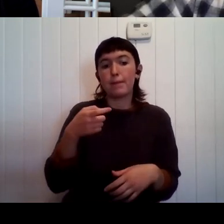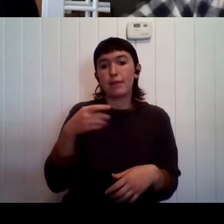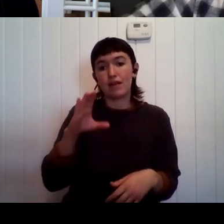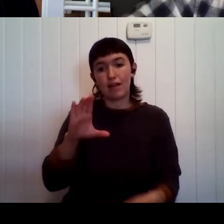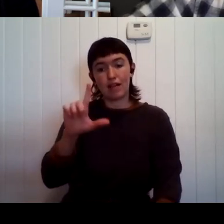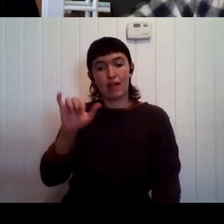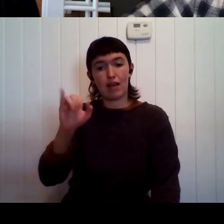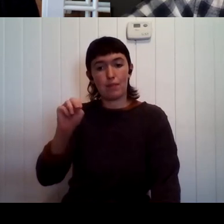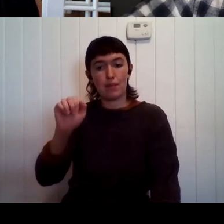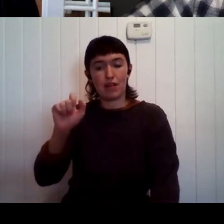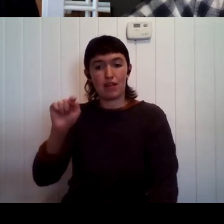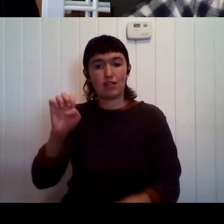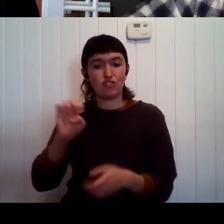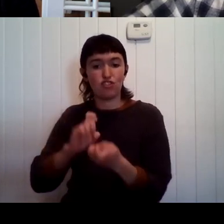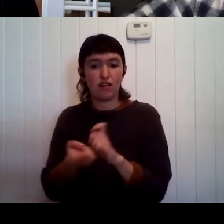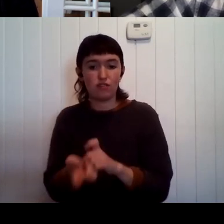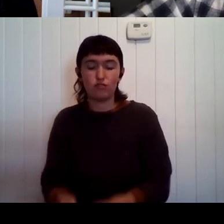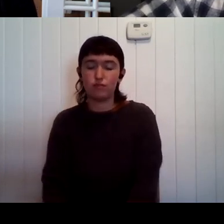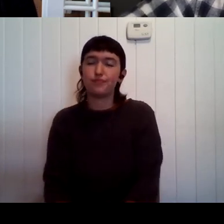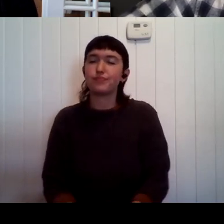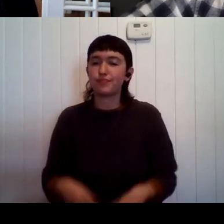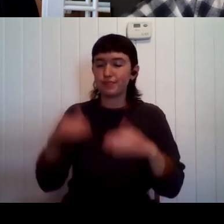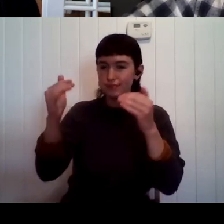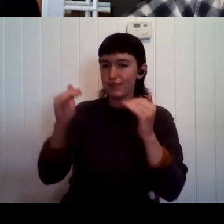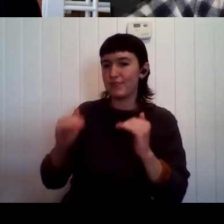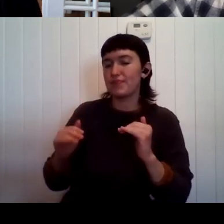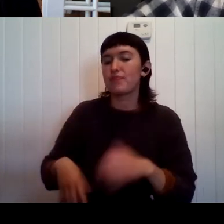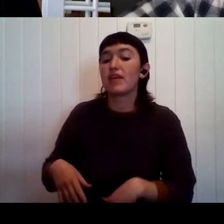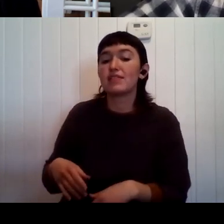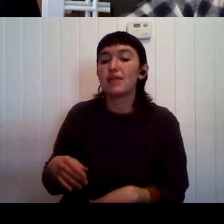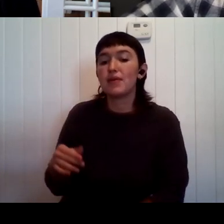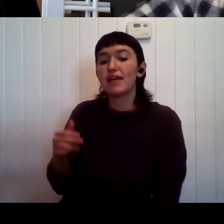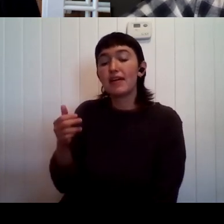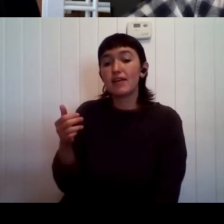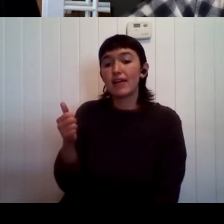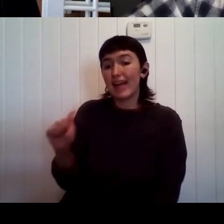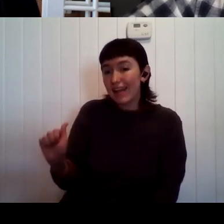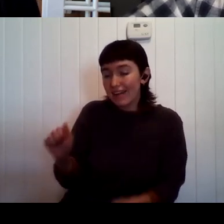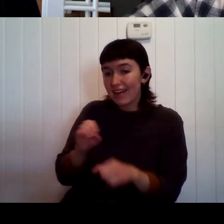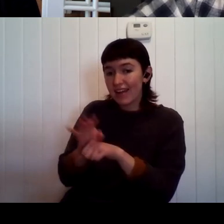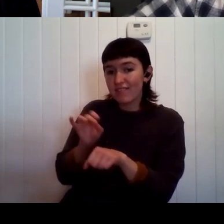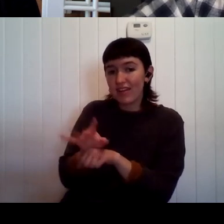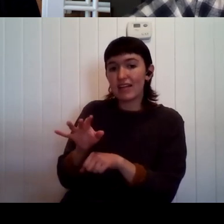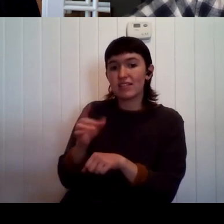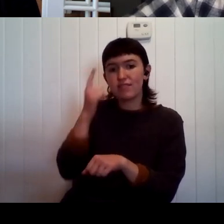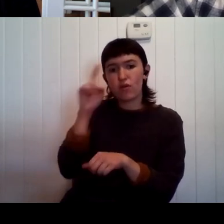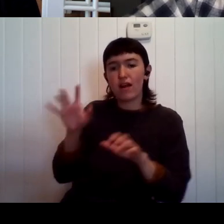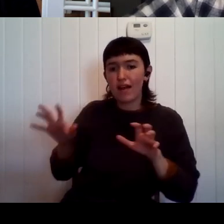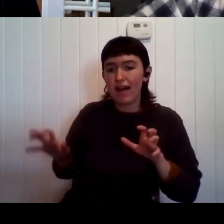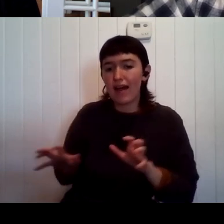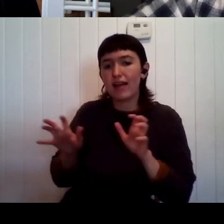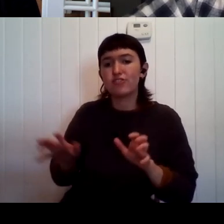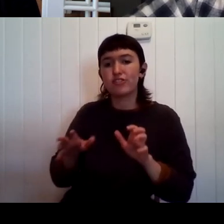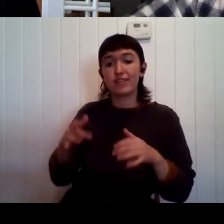next question is from Mia. Do you have any advice? This is a great question, Mia. Do you have any advice for action kids can take to help animals in their